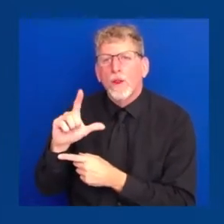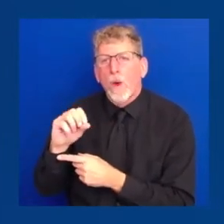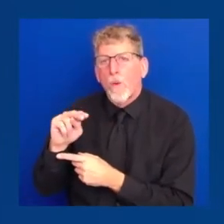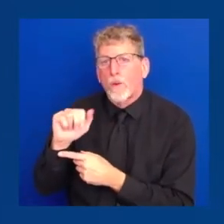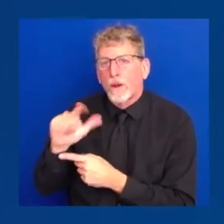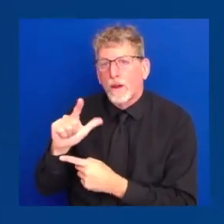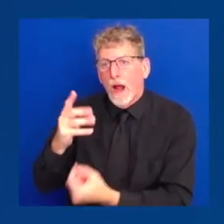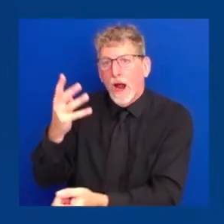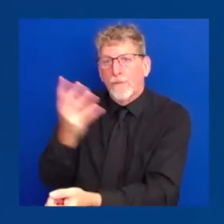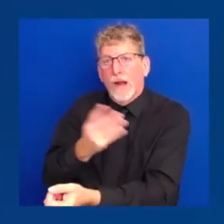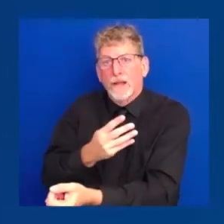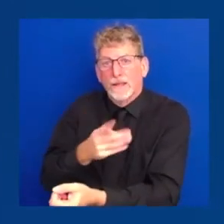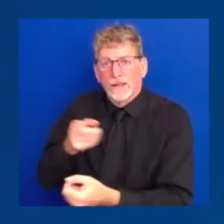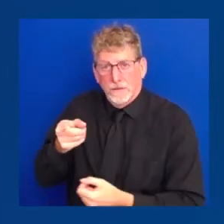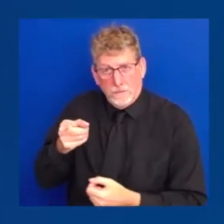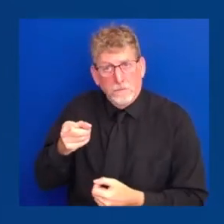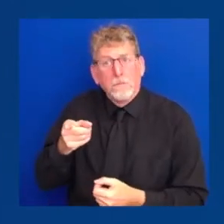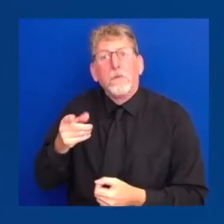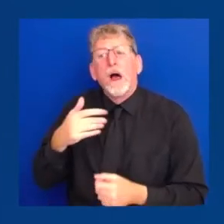for science.